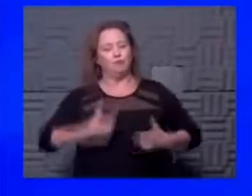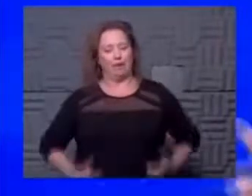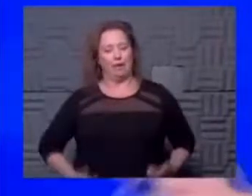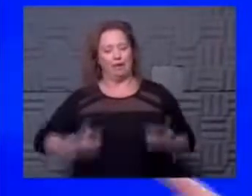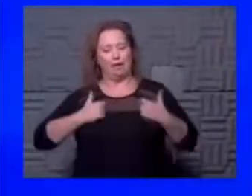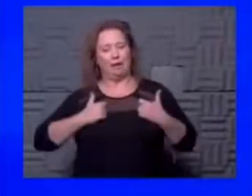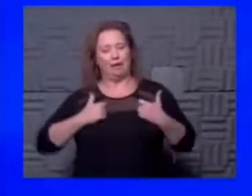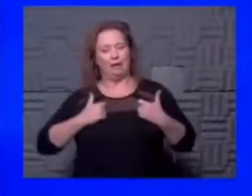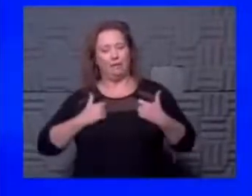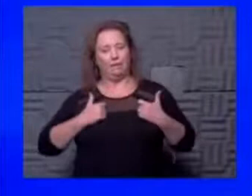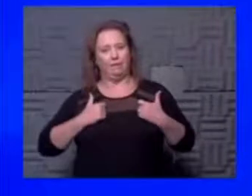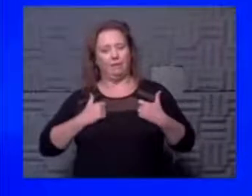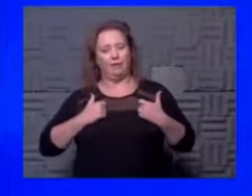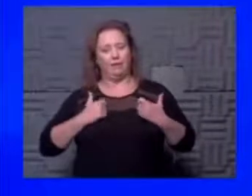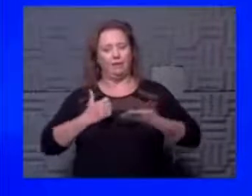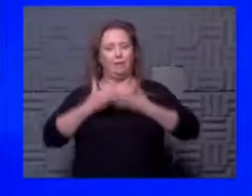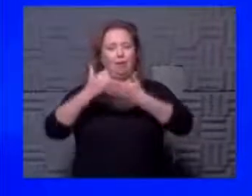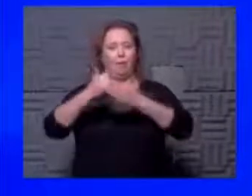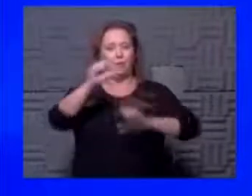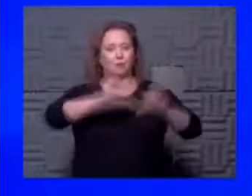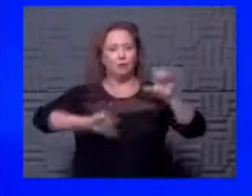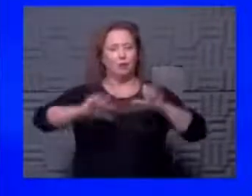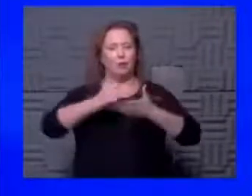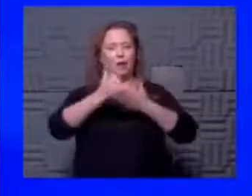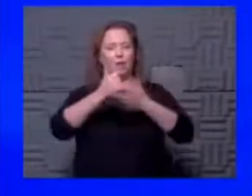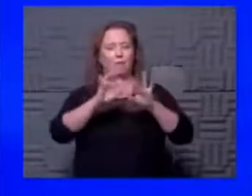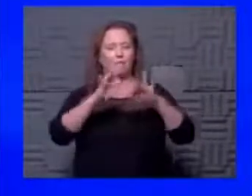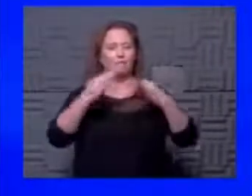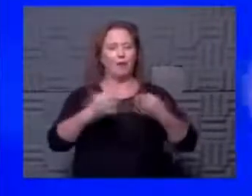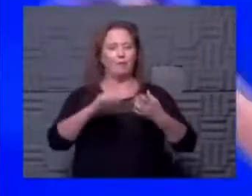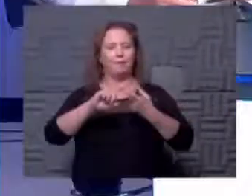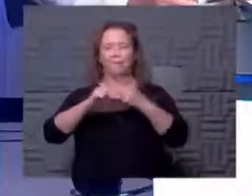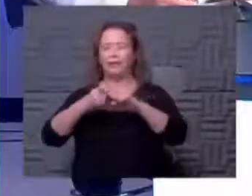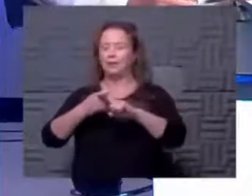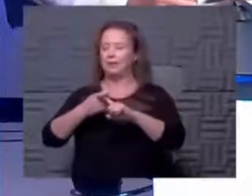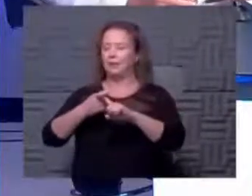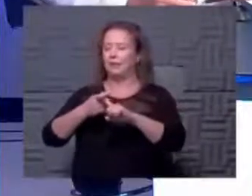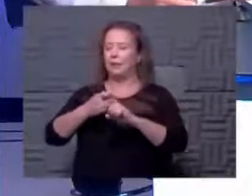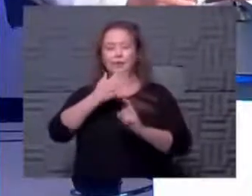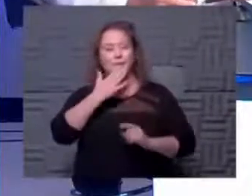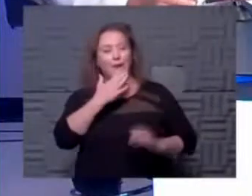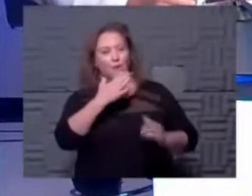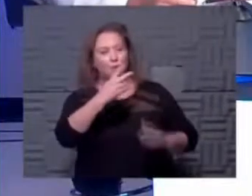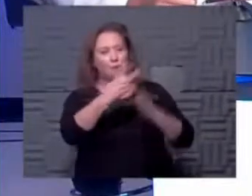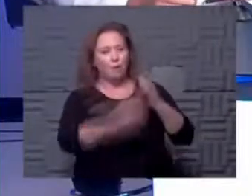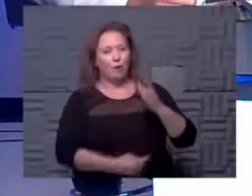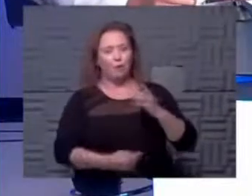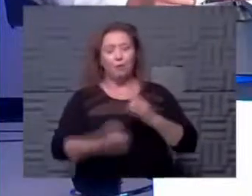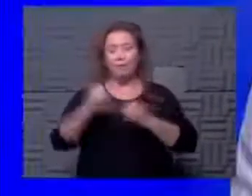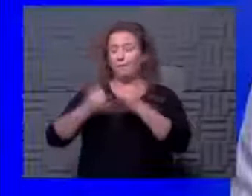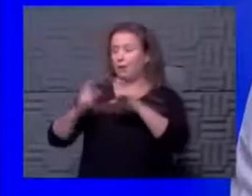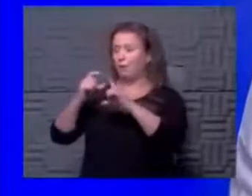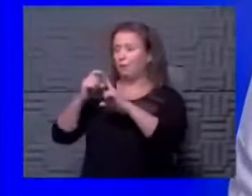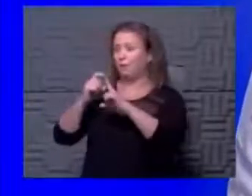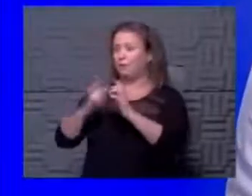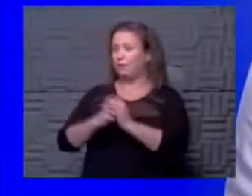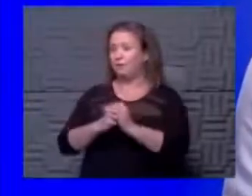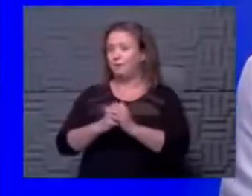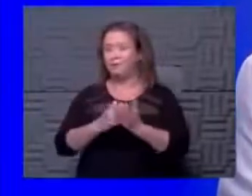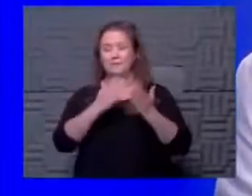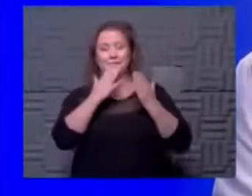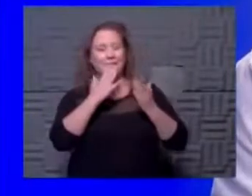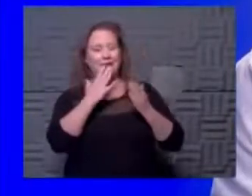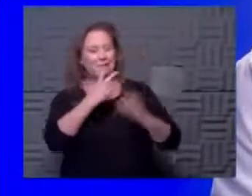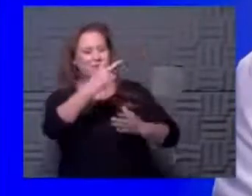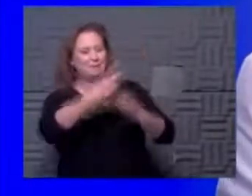to cope and to help your family and friends get through it. Thank you again to our guests. Final words from you, Dr. Hawkinson. Yeah, I want to thank